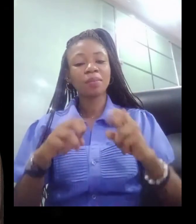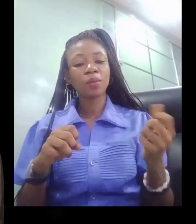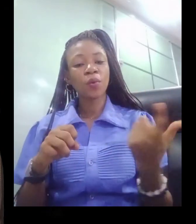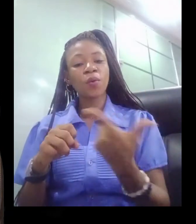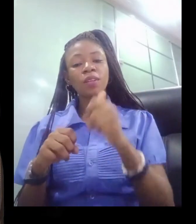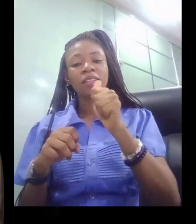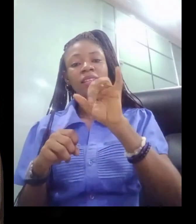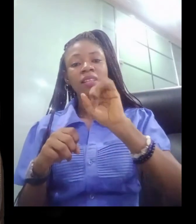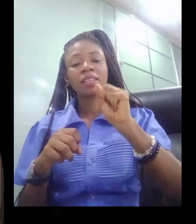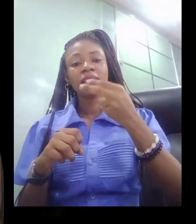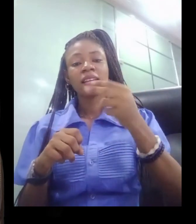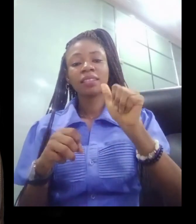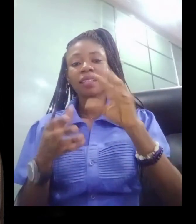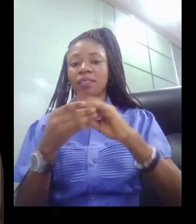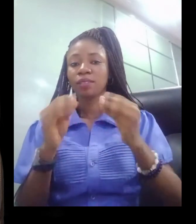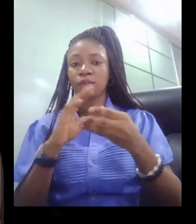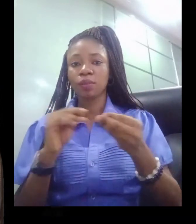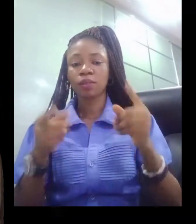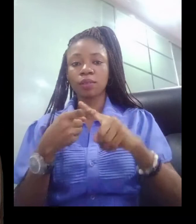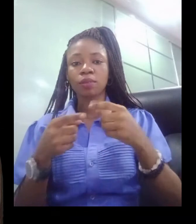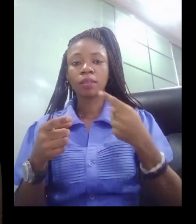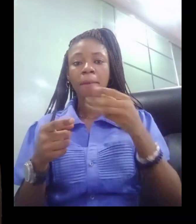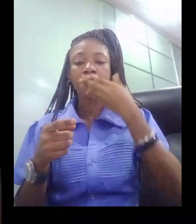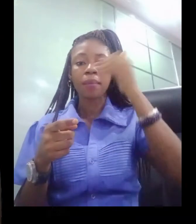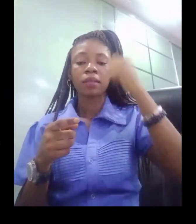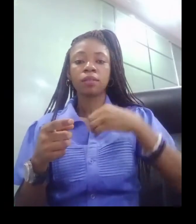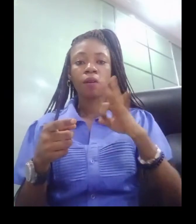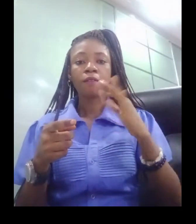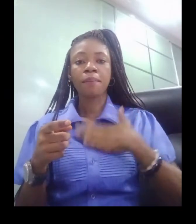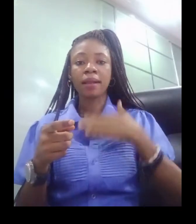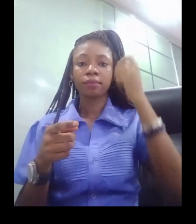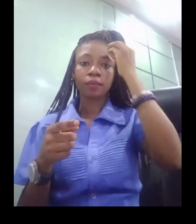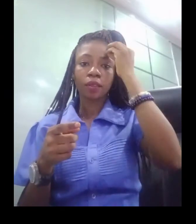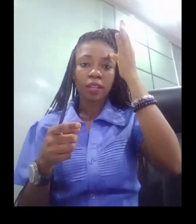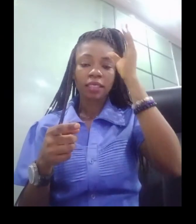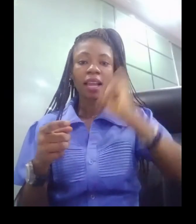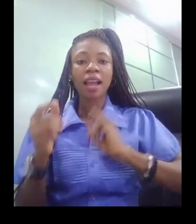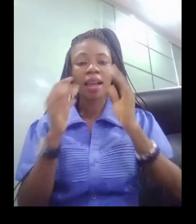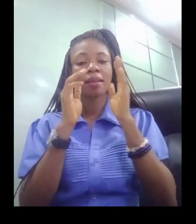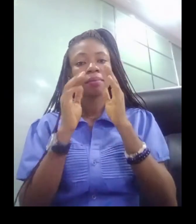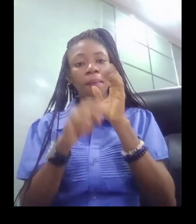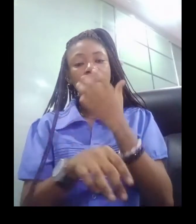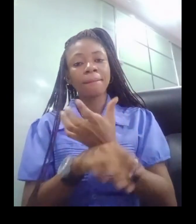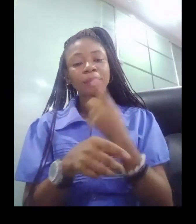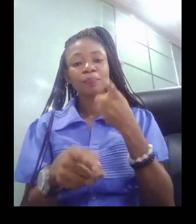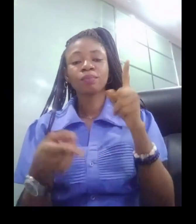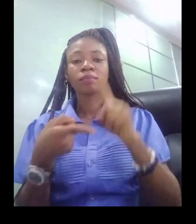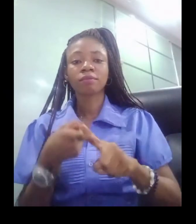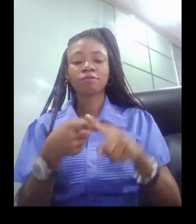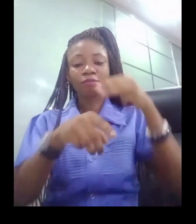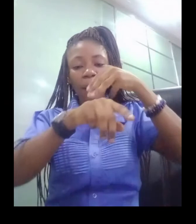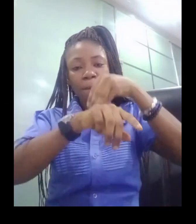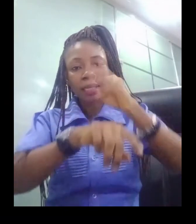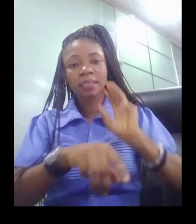Aisha's story to the best of my knowledge. And I ask you, please drop a comment for us on this